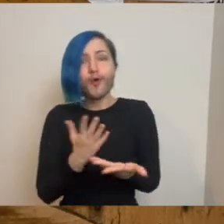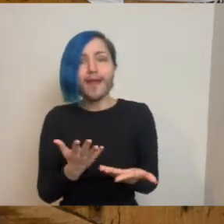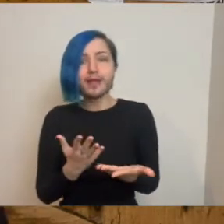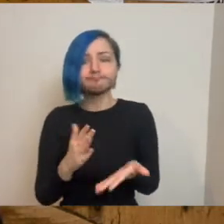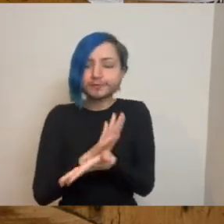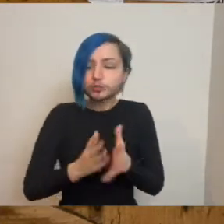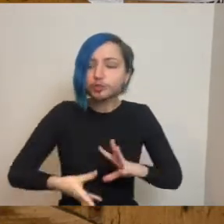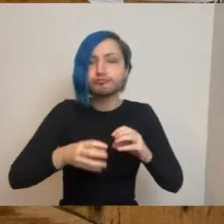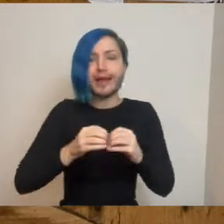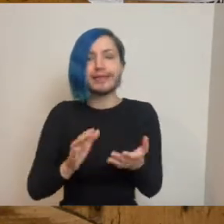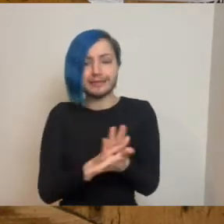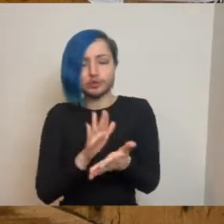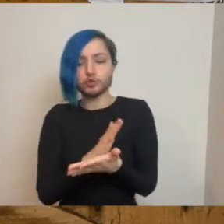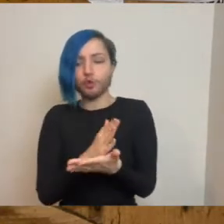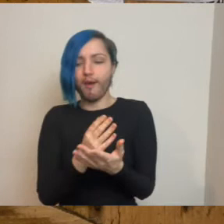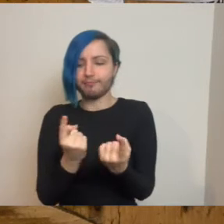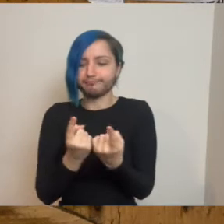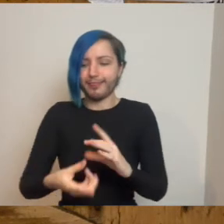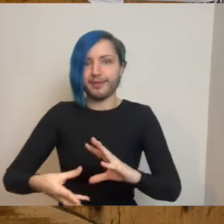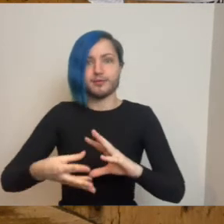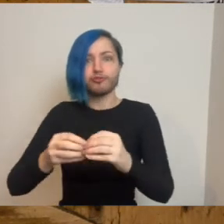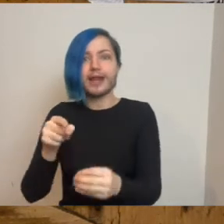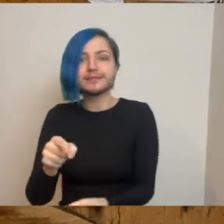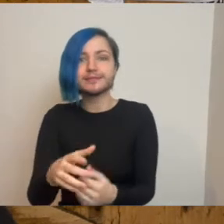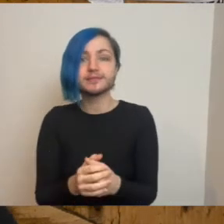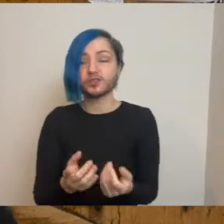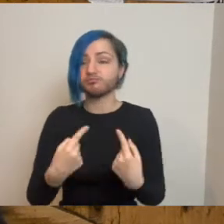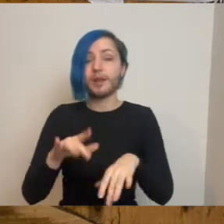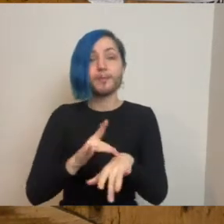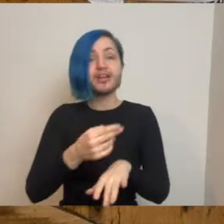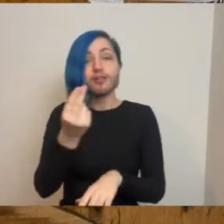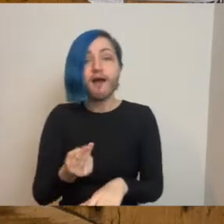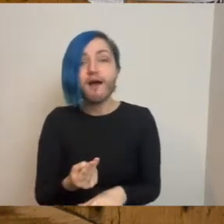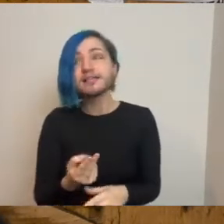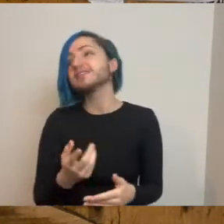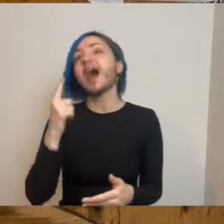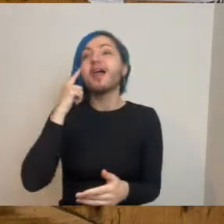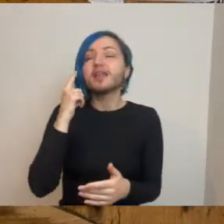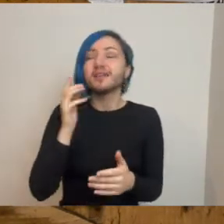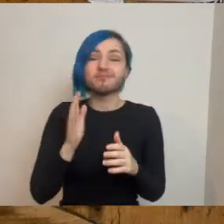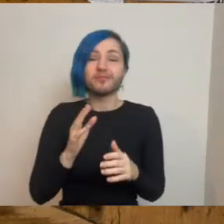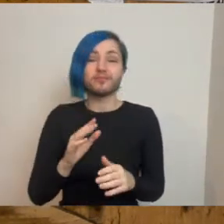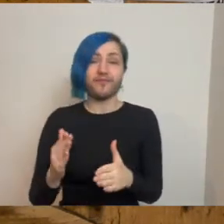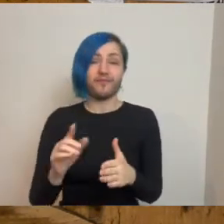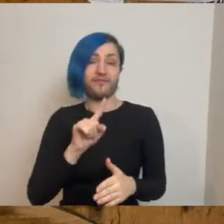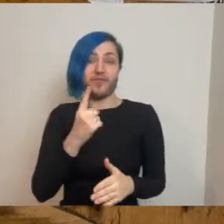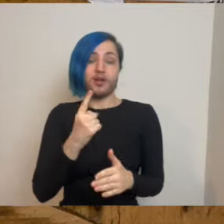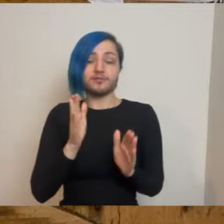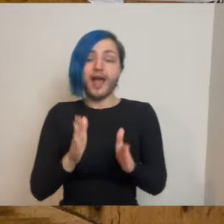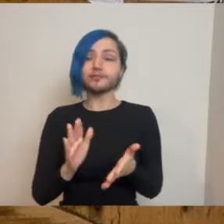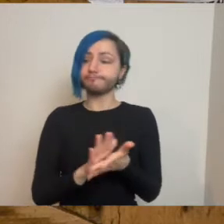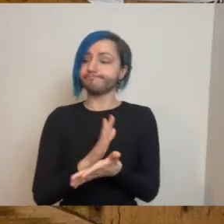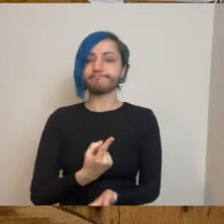it, you know. I think everything that we do as professional artists, you know, I think it has to be for us first and then